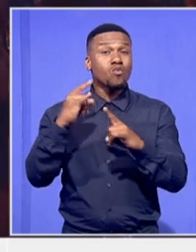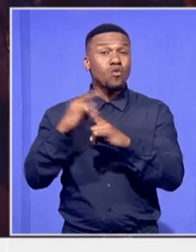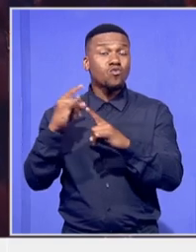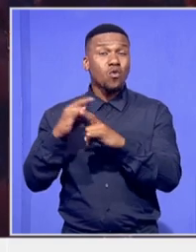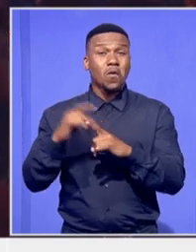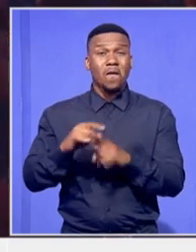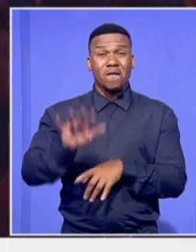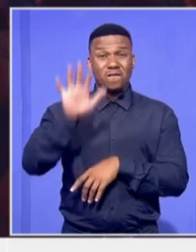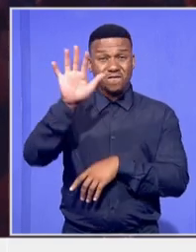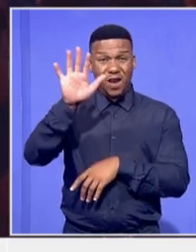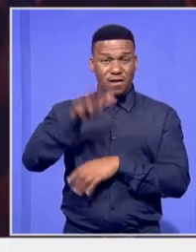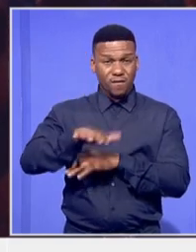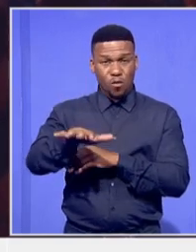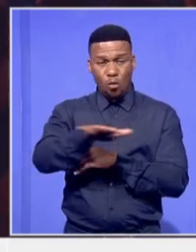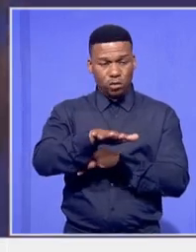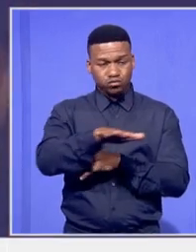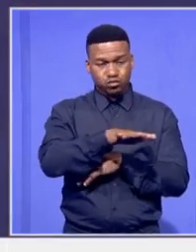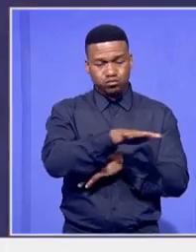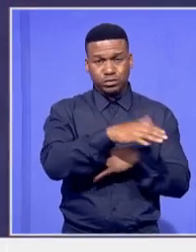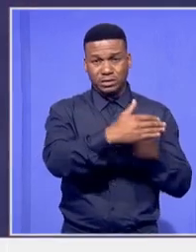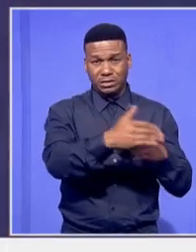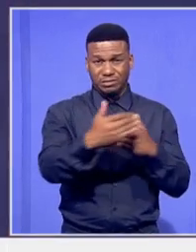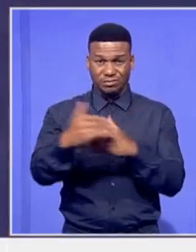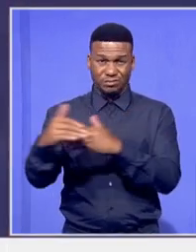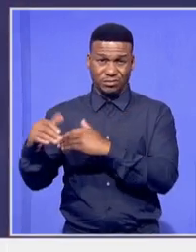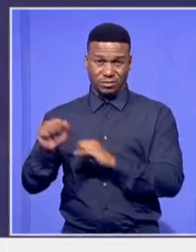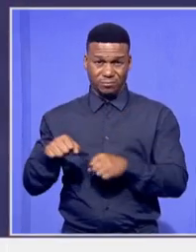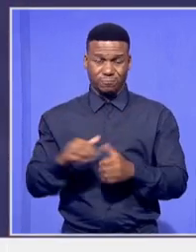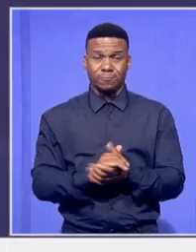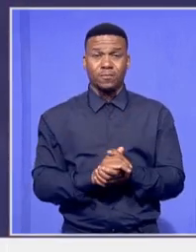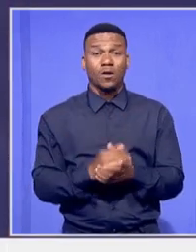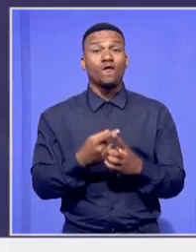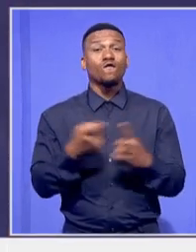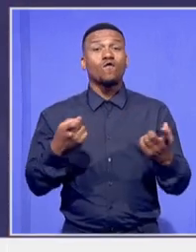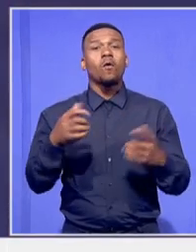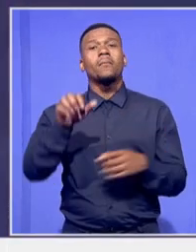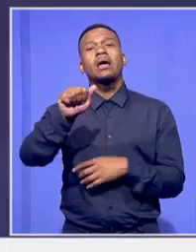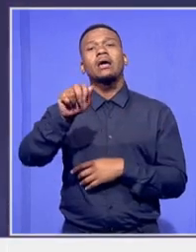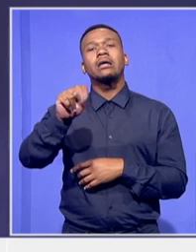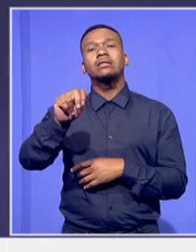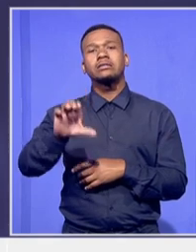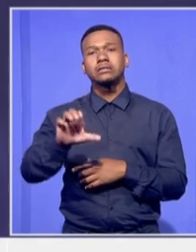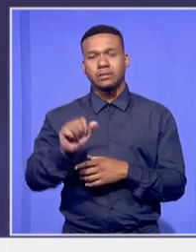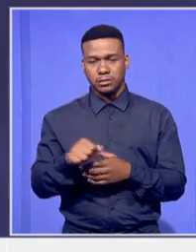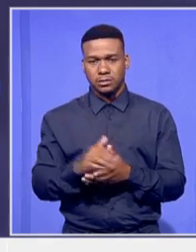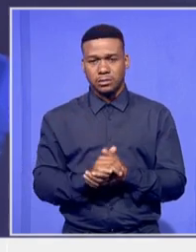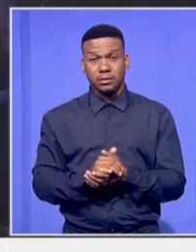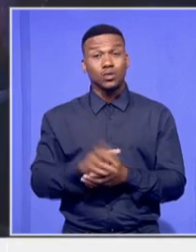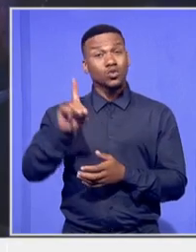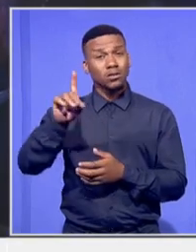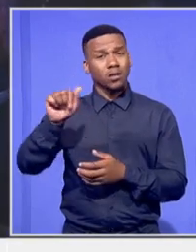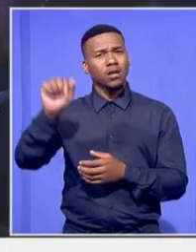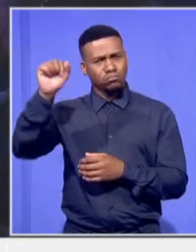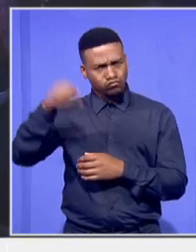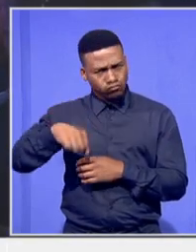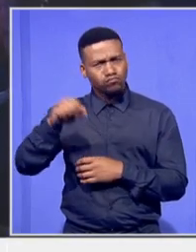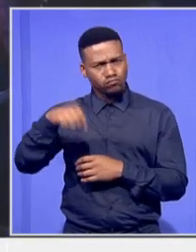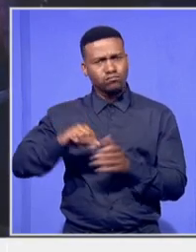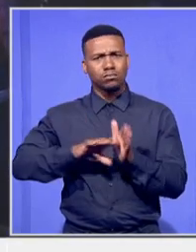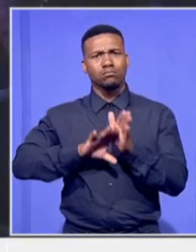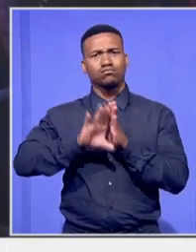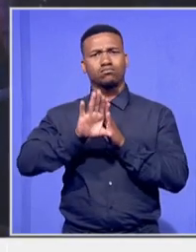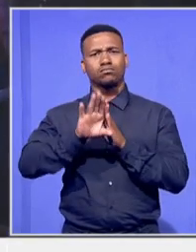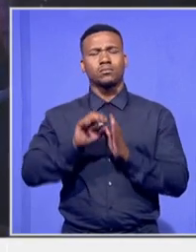five wards from other parties, and two of those were from the ANC. The DA is growing.